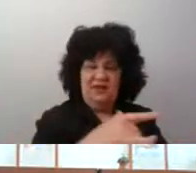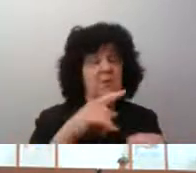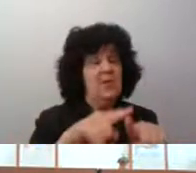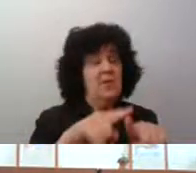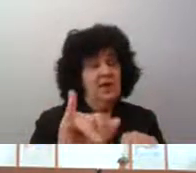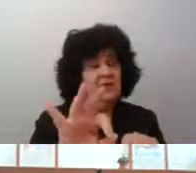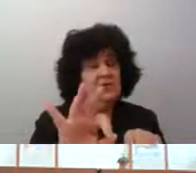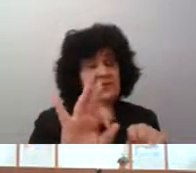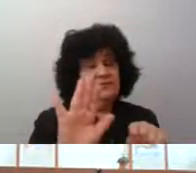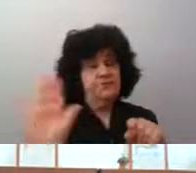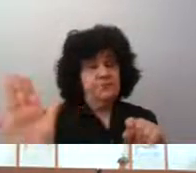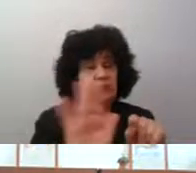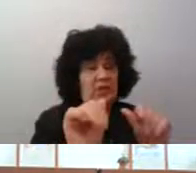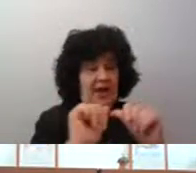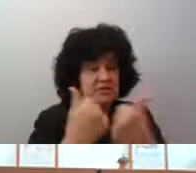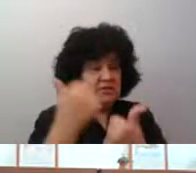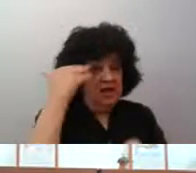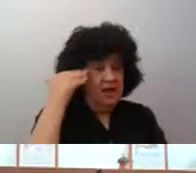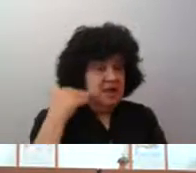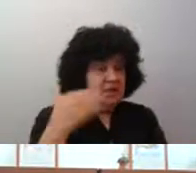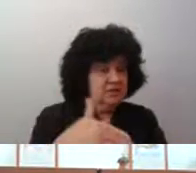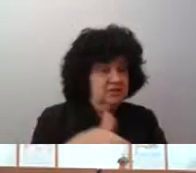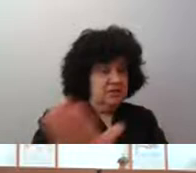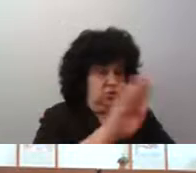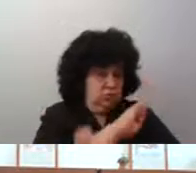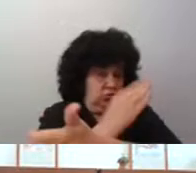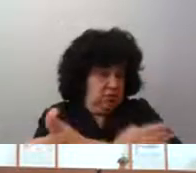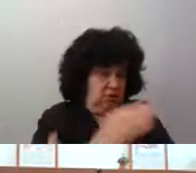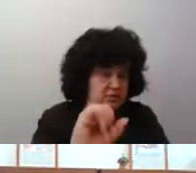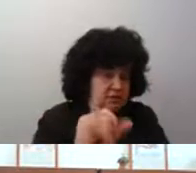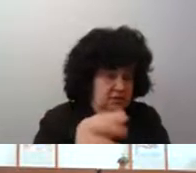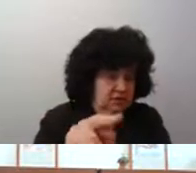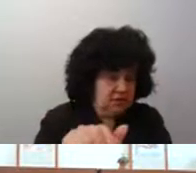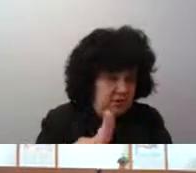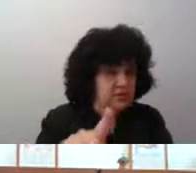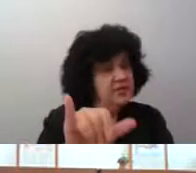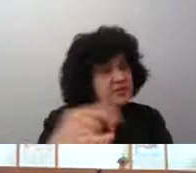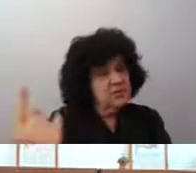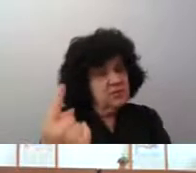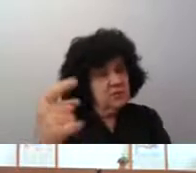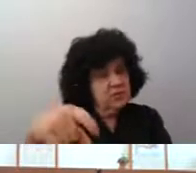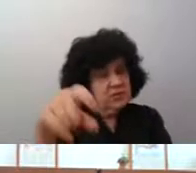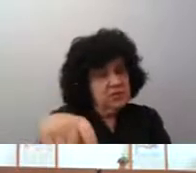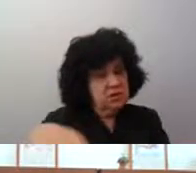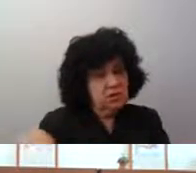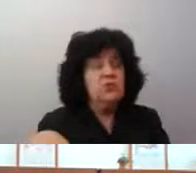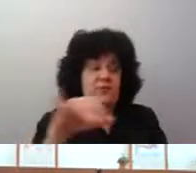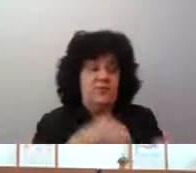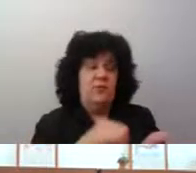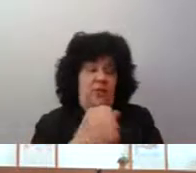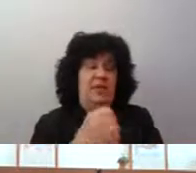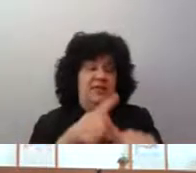heads sent a strong signal that this is something that we should be doing in terms of changing behavior, that would make a difference. But